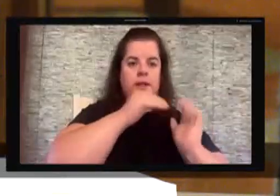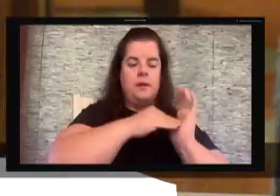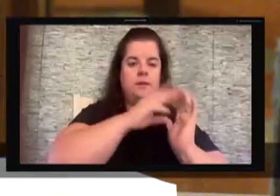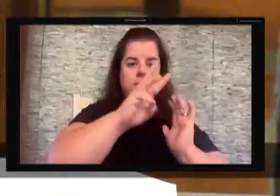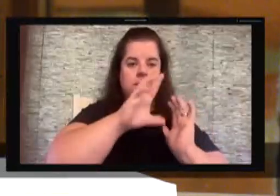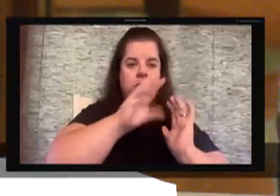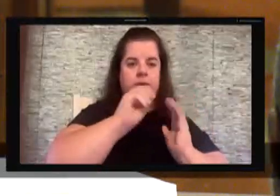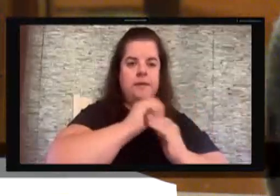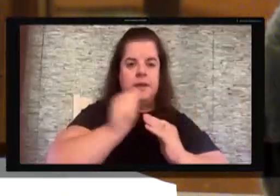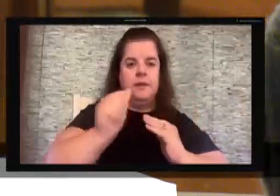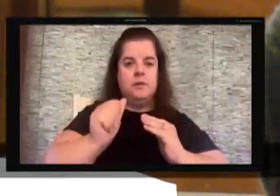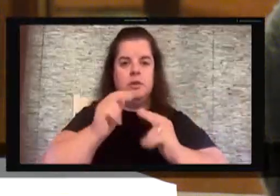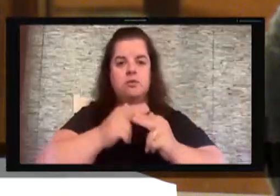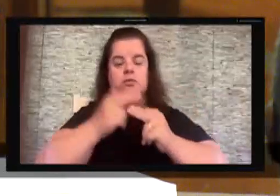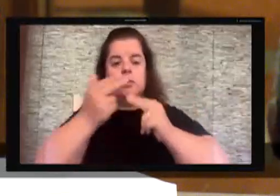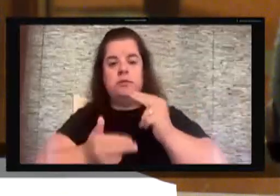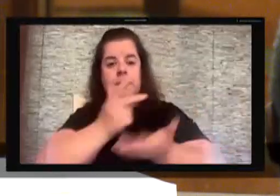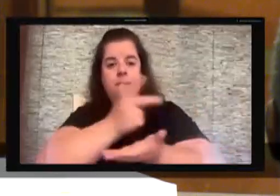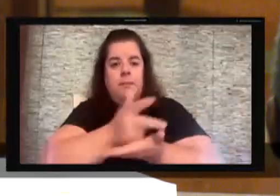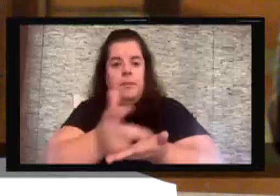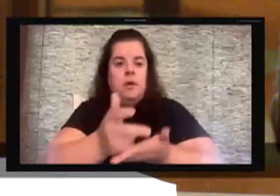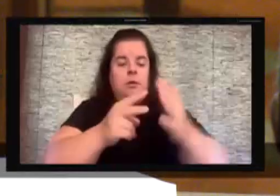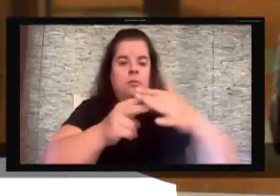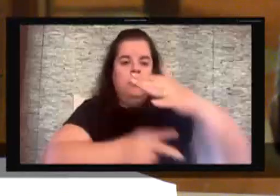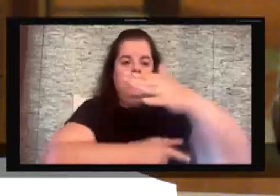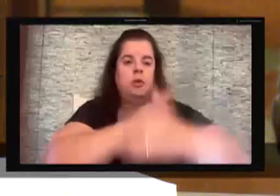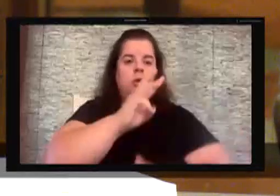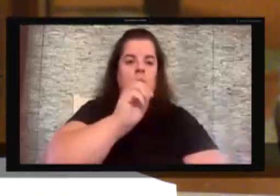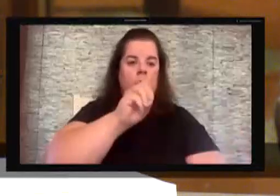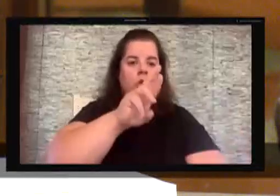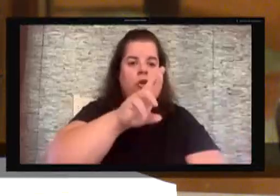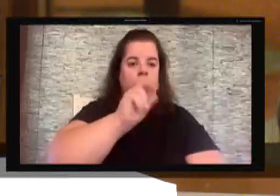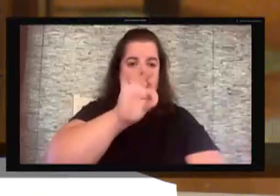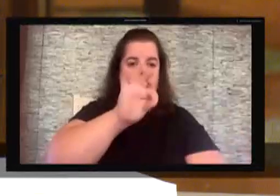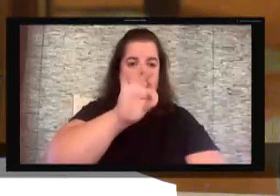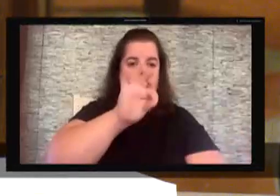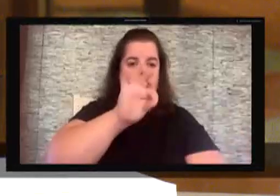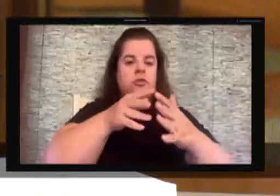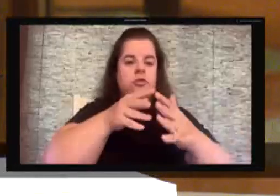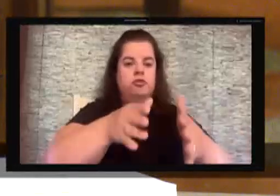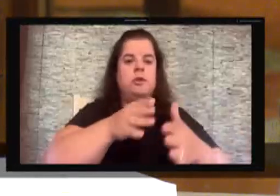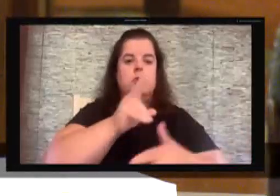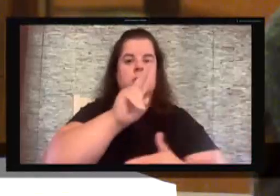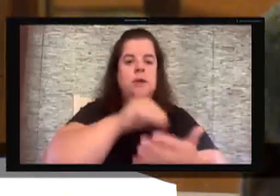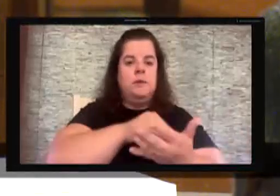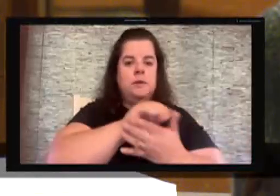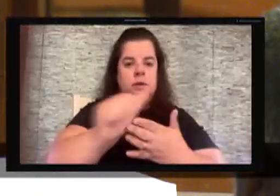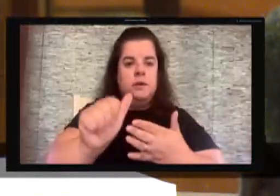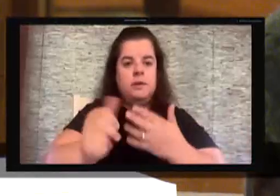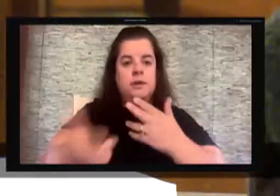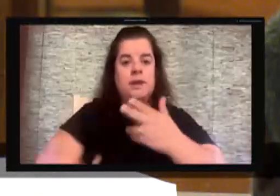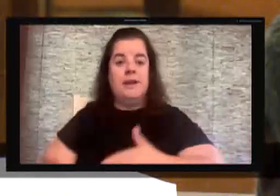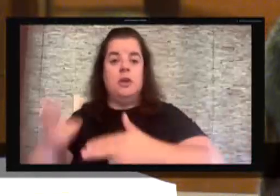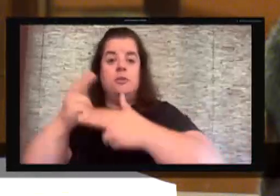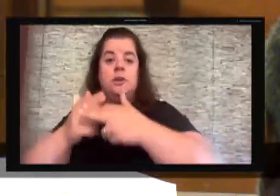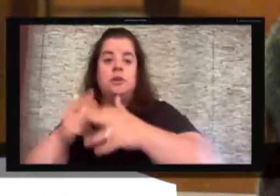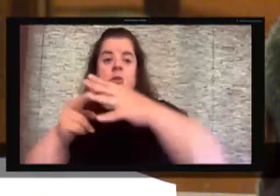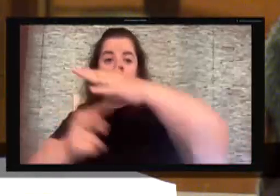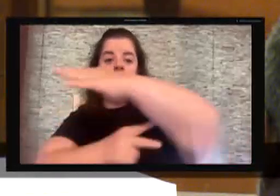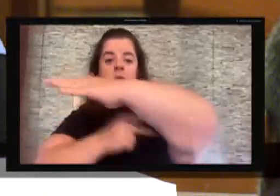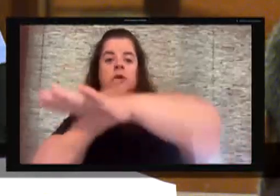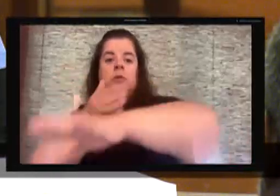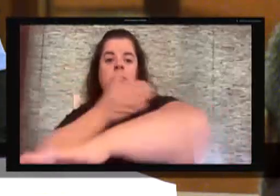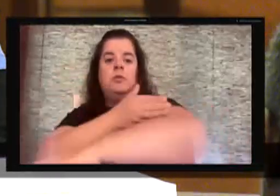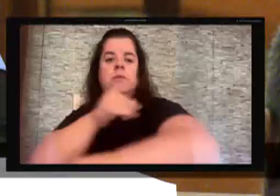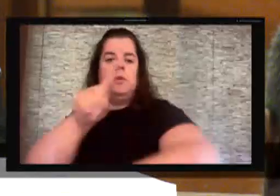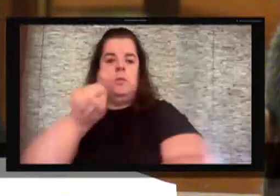$120,650, reducing parking lot bridge at Woodruff Street by $2,000, and increasing bridge upgrades by